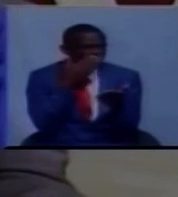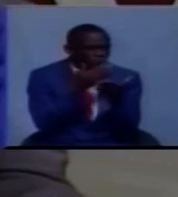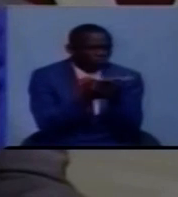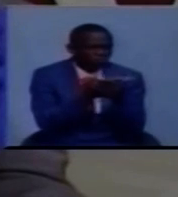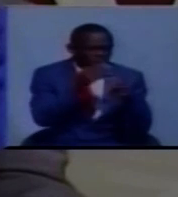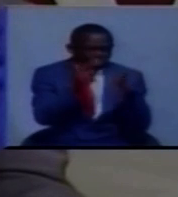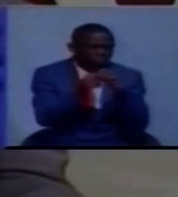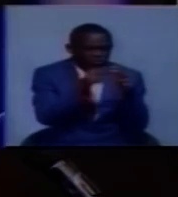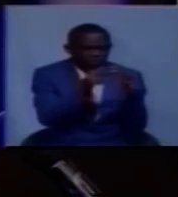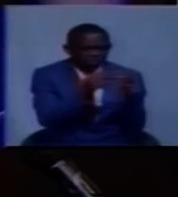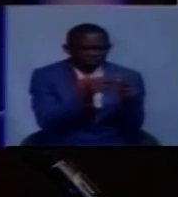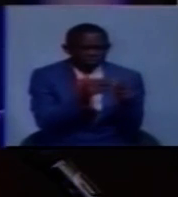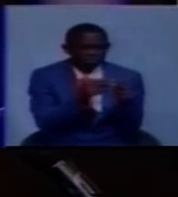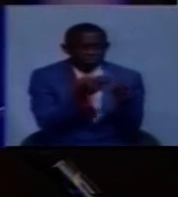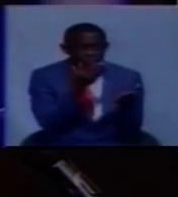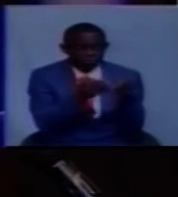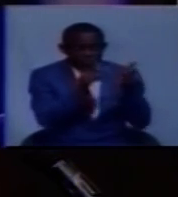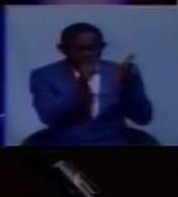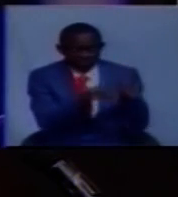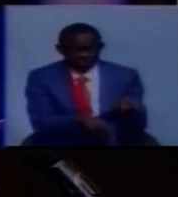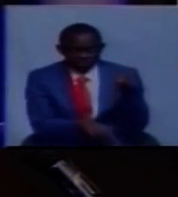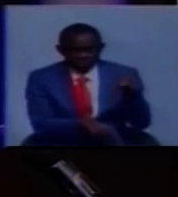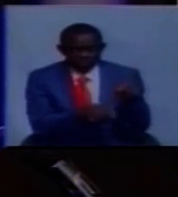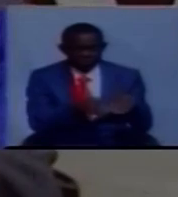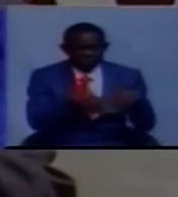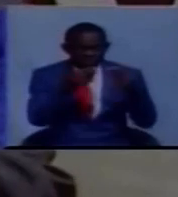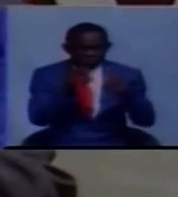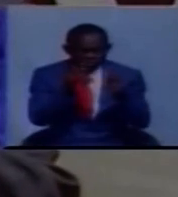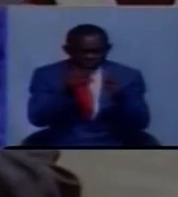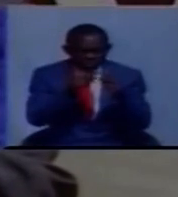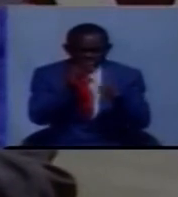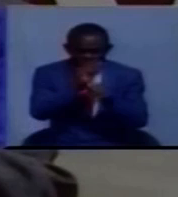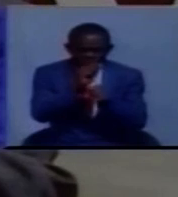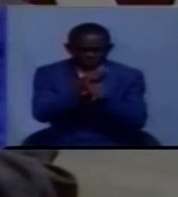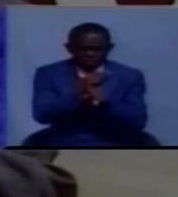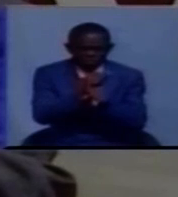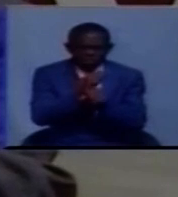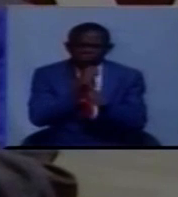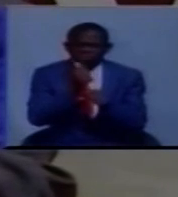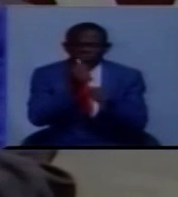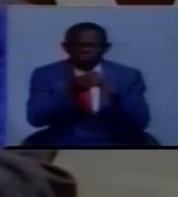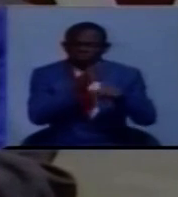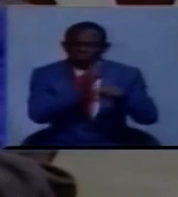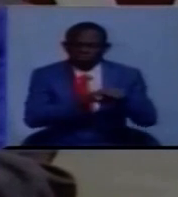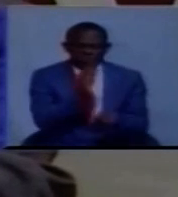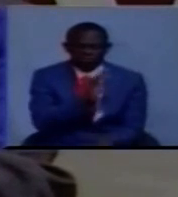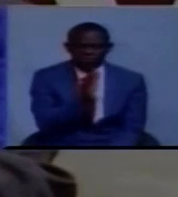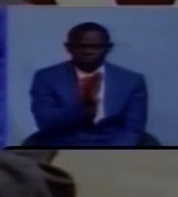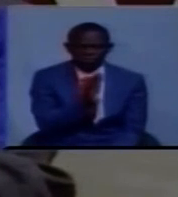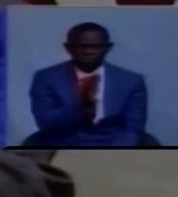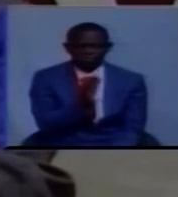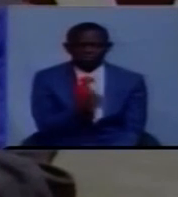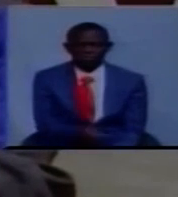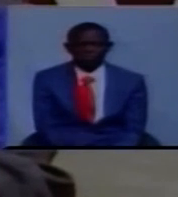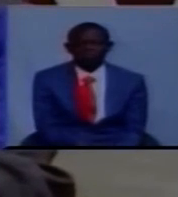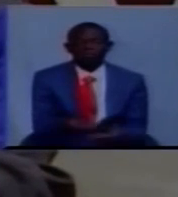be given a contract and not to be said to be casual workers. You have a contract. There is a short-term contract which we are defining from 6